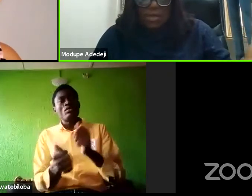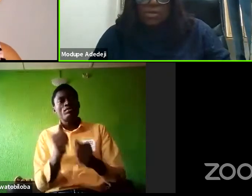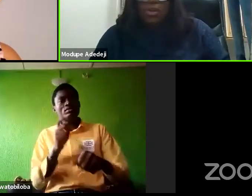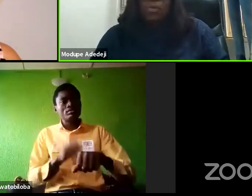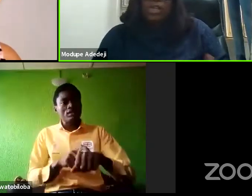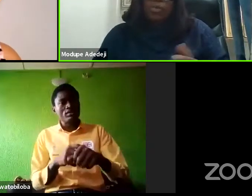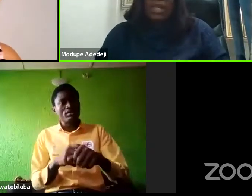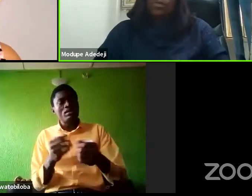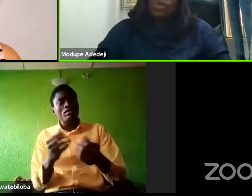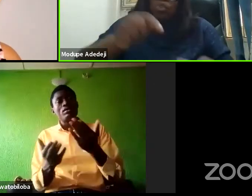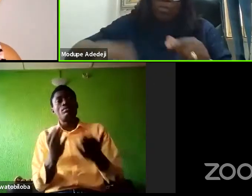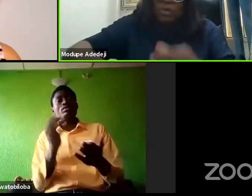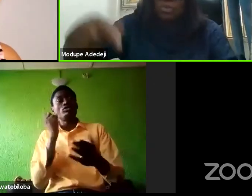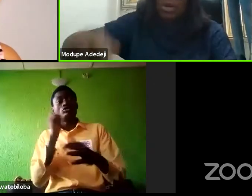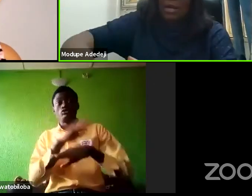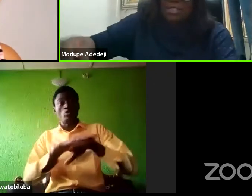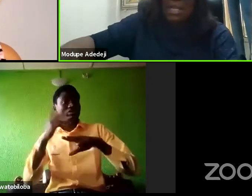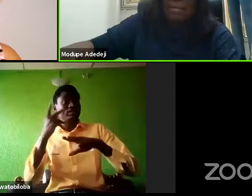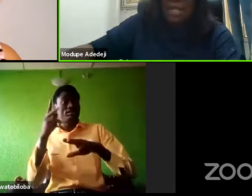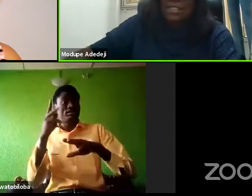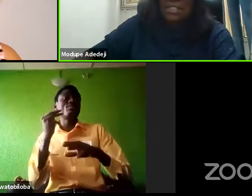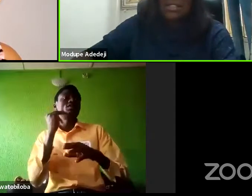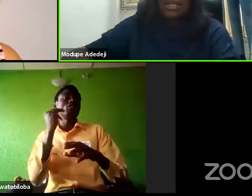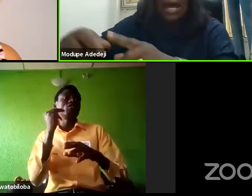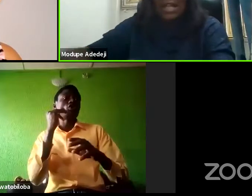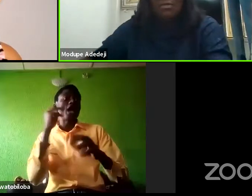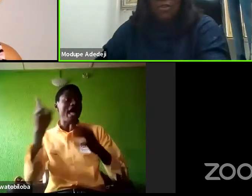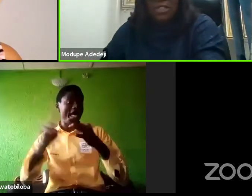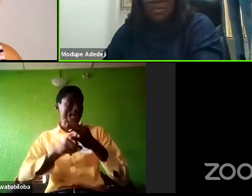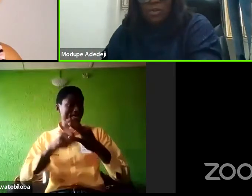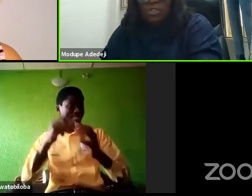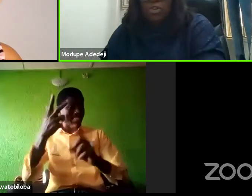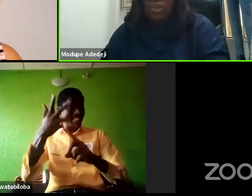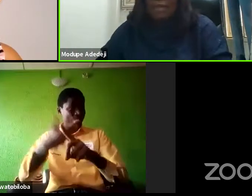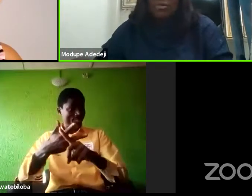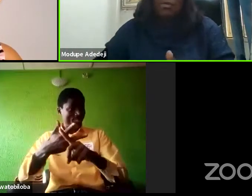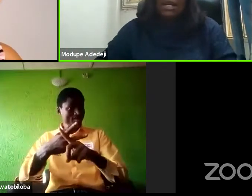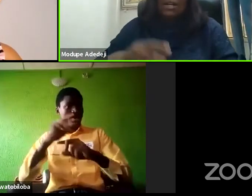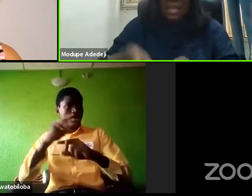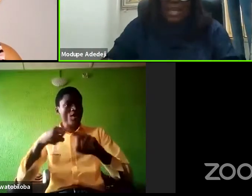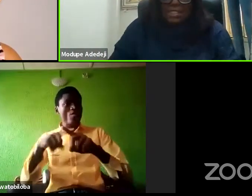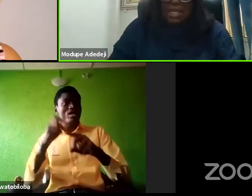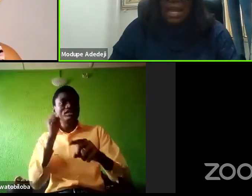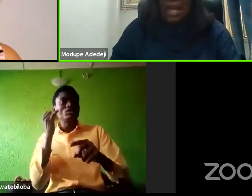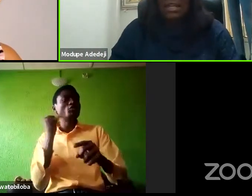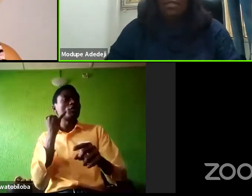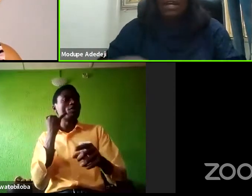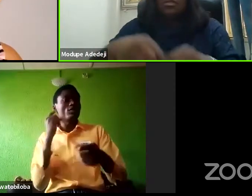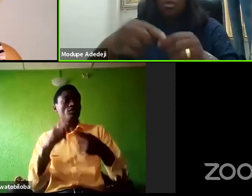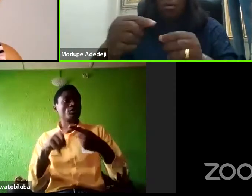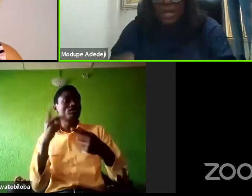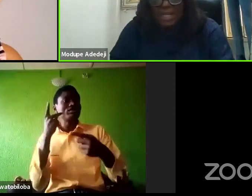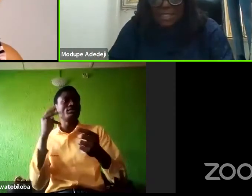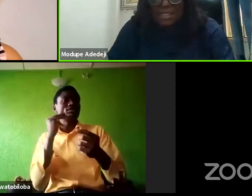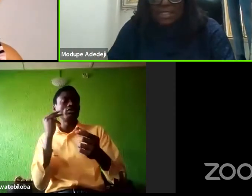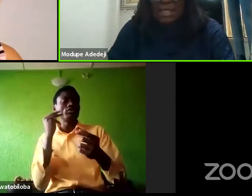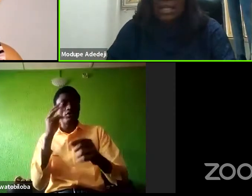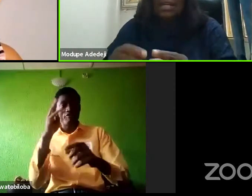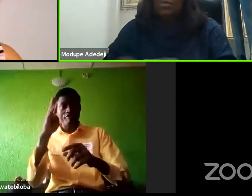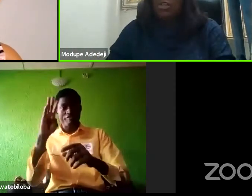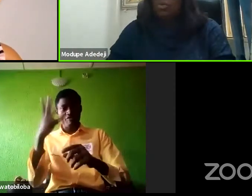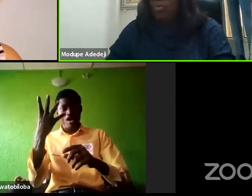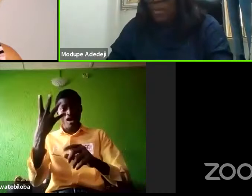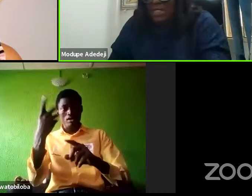months. So it was when she was supposed to see her menses at the 4th month. You have to bring out eggs. And if there is no